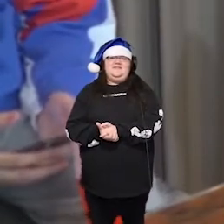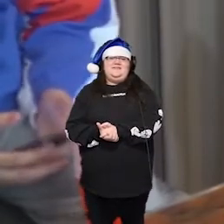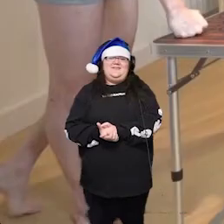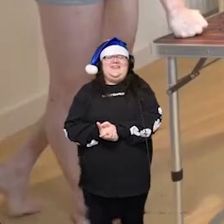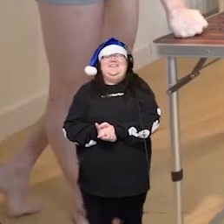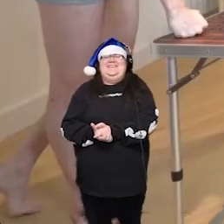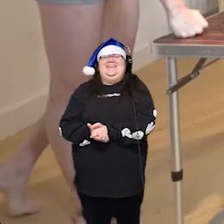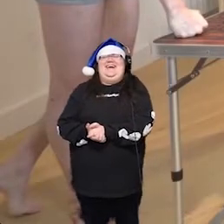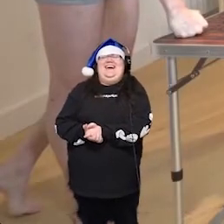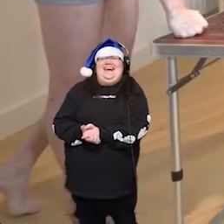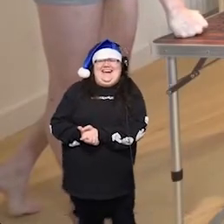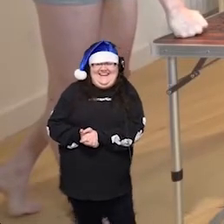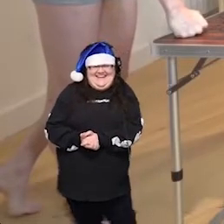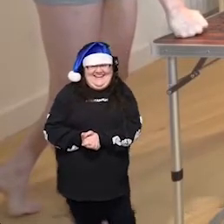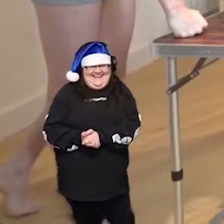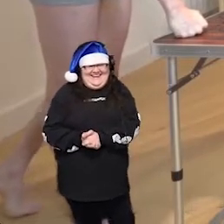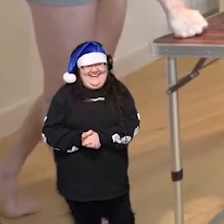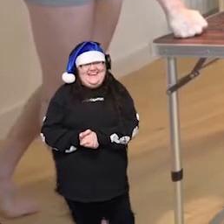72. Correct!